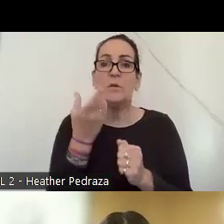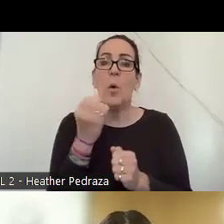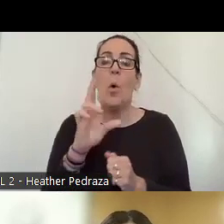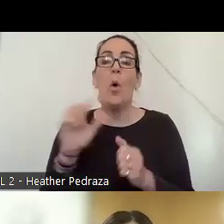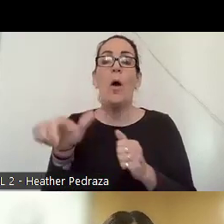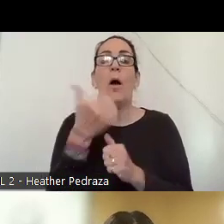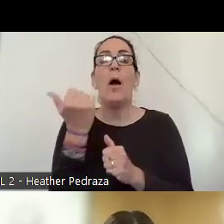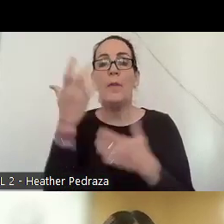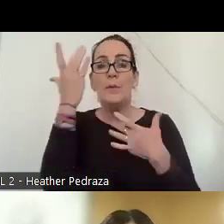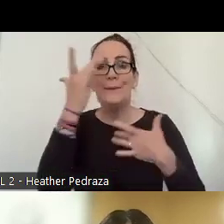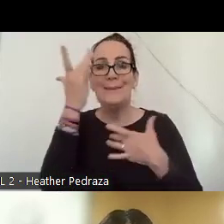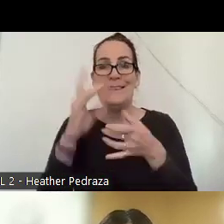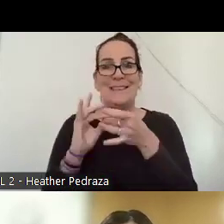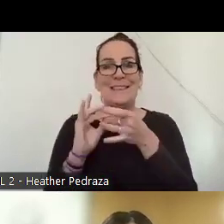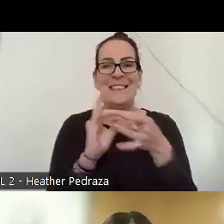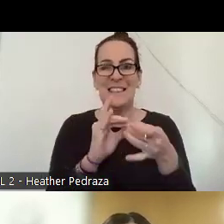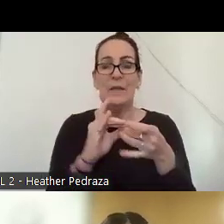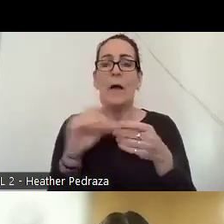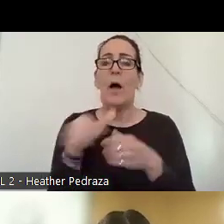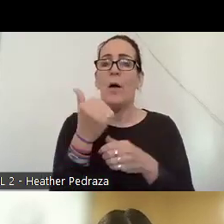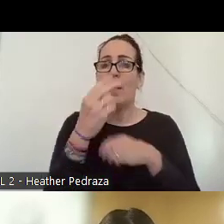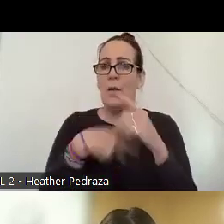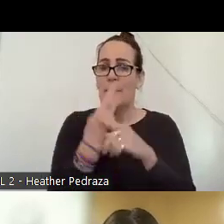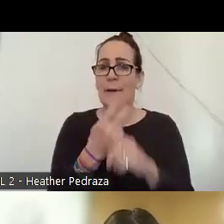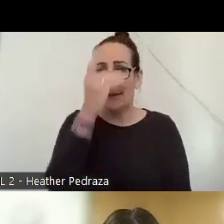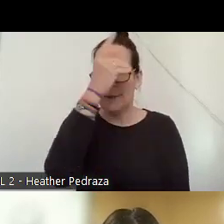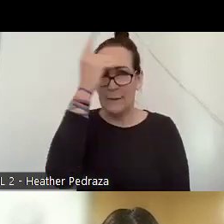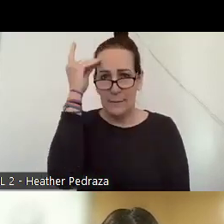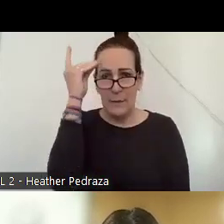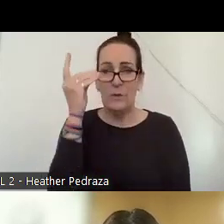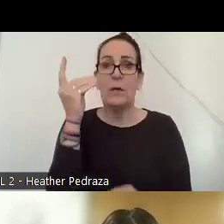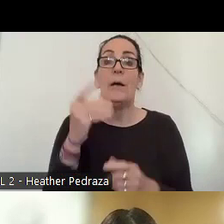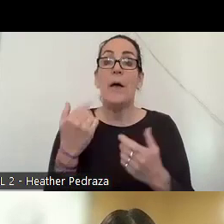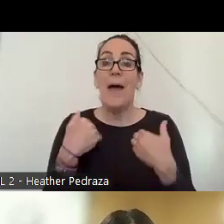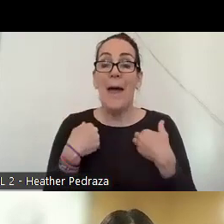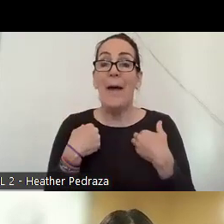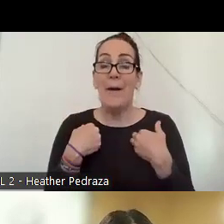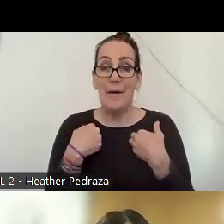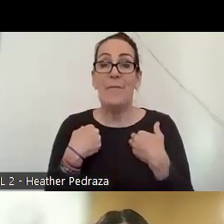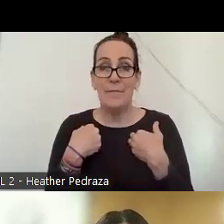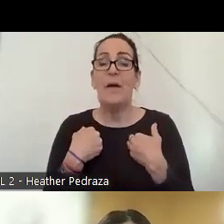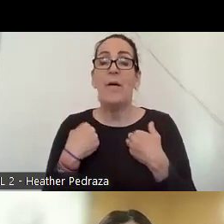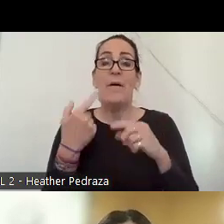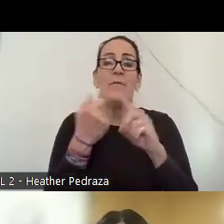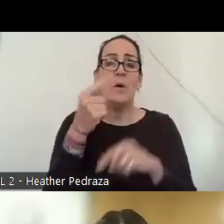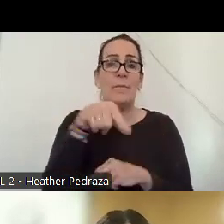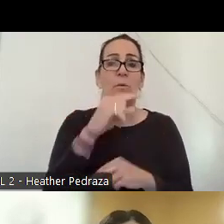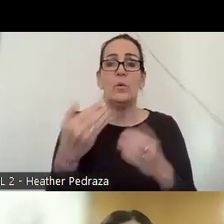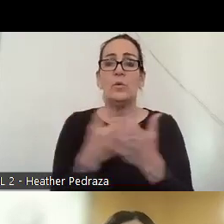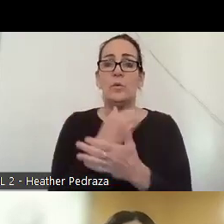are different types of dementia, as you just heard from our new members, whether it's Lewy